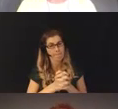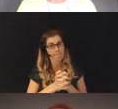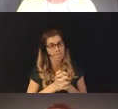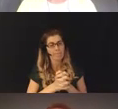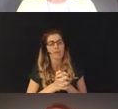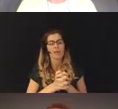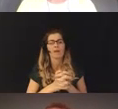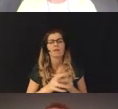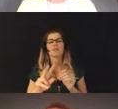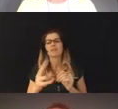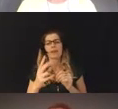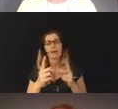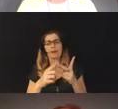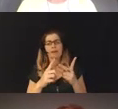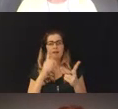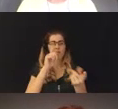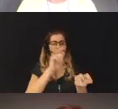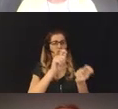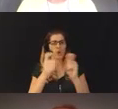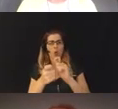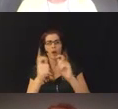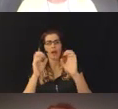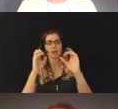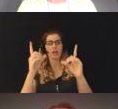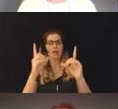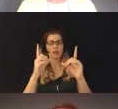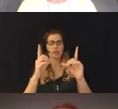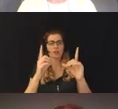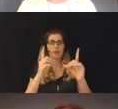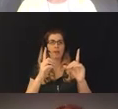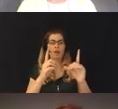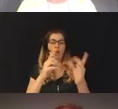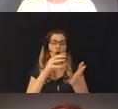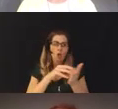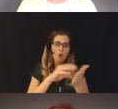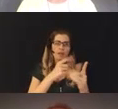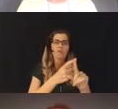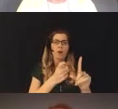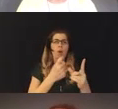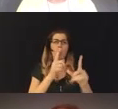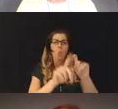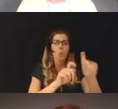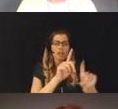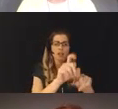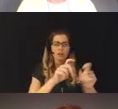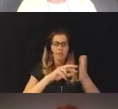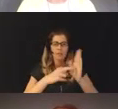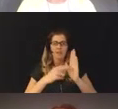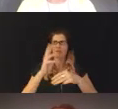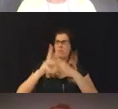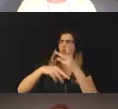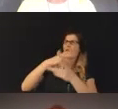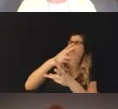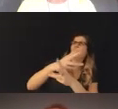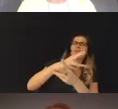The second tenet of transformative education is that learning comes out of questioning. Questioning ourselves, our surroundings, our